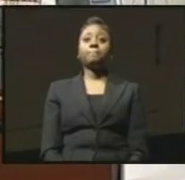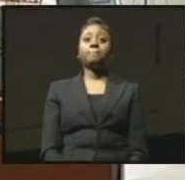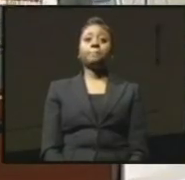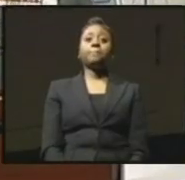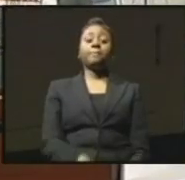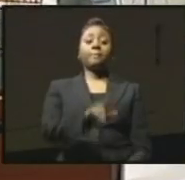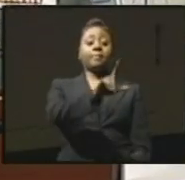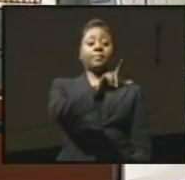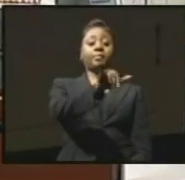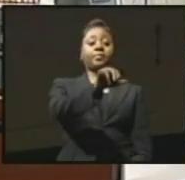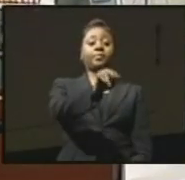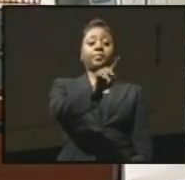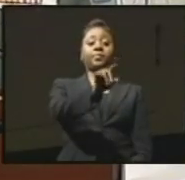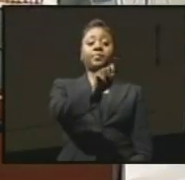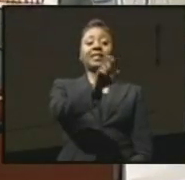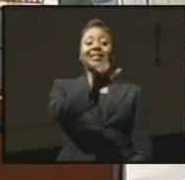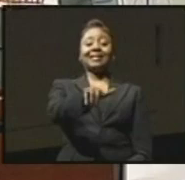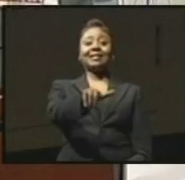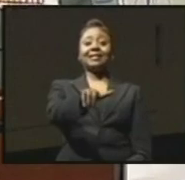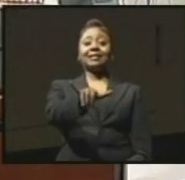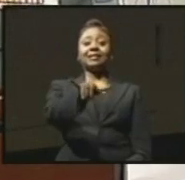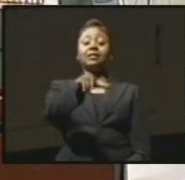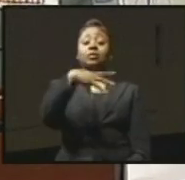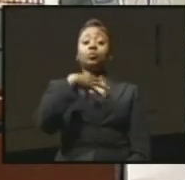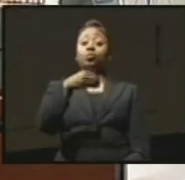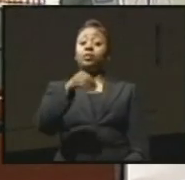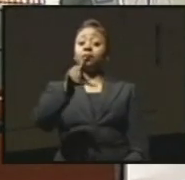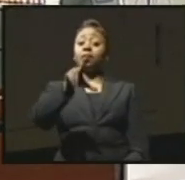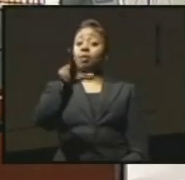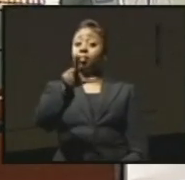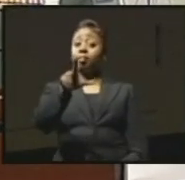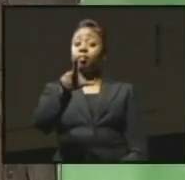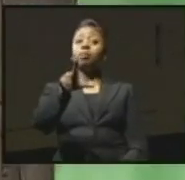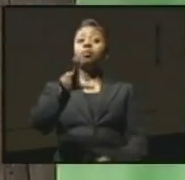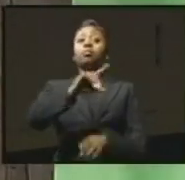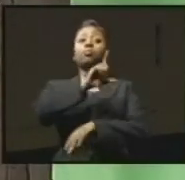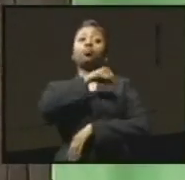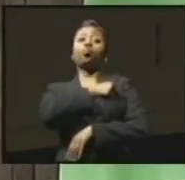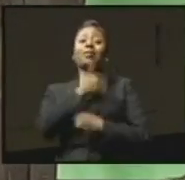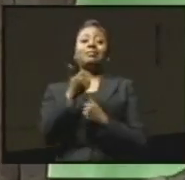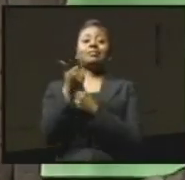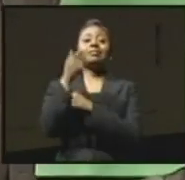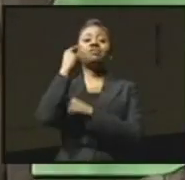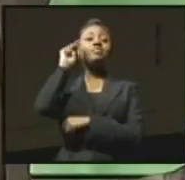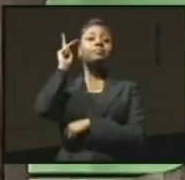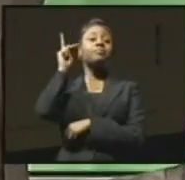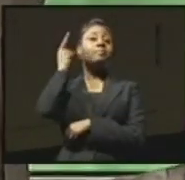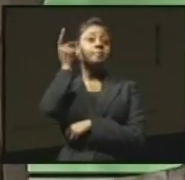Mr. Lindsay Wright L., Volunteer Assistant to Political Education Department.